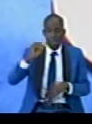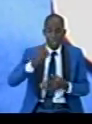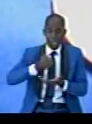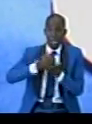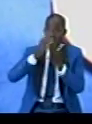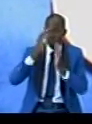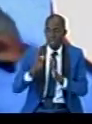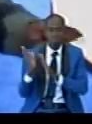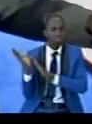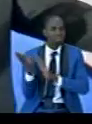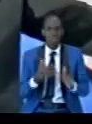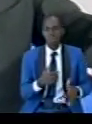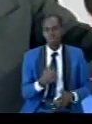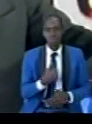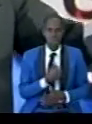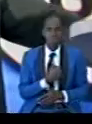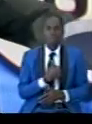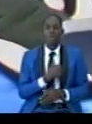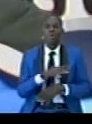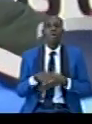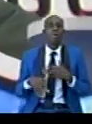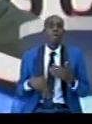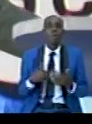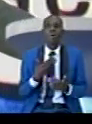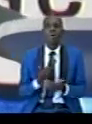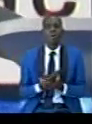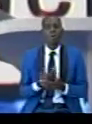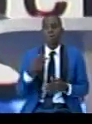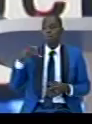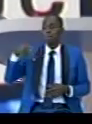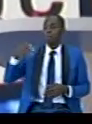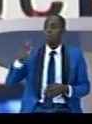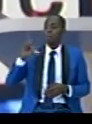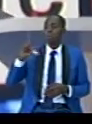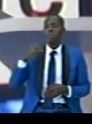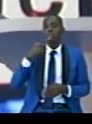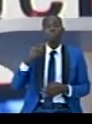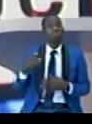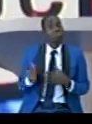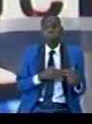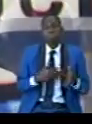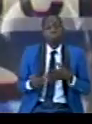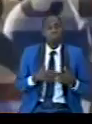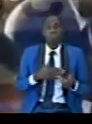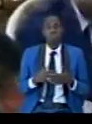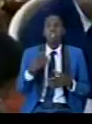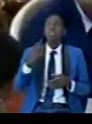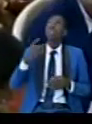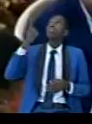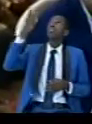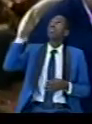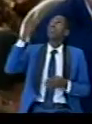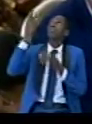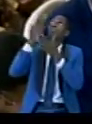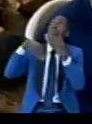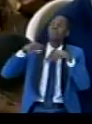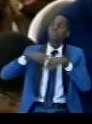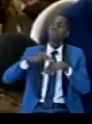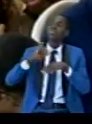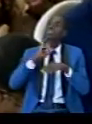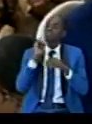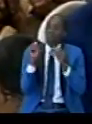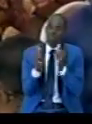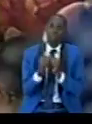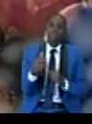helpers forsook him, but he said, notwithstanding, the God of heaven stood with me